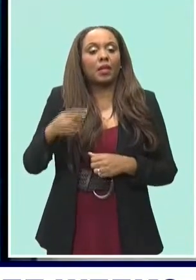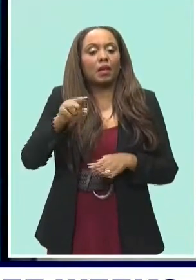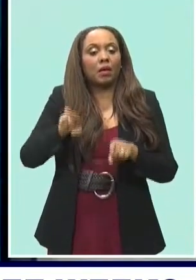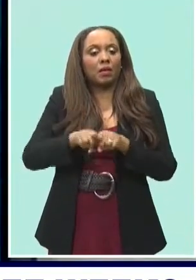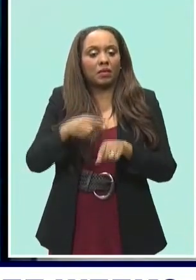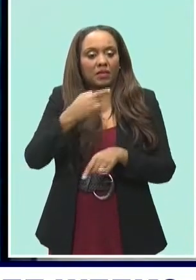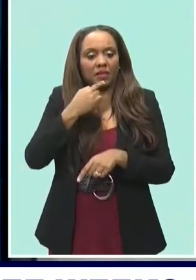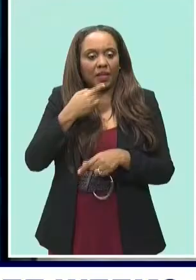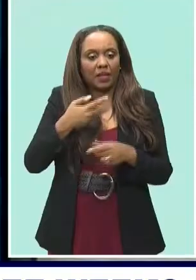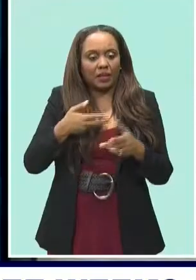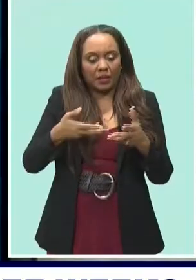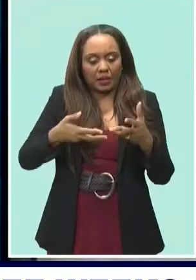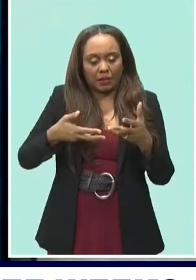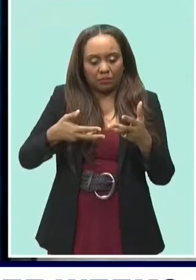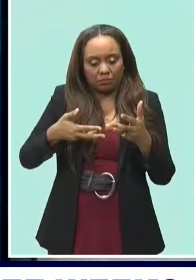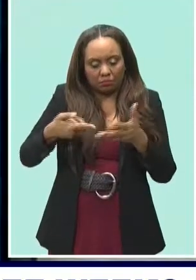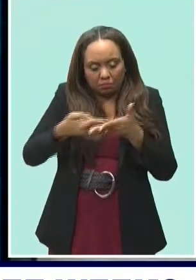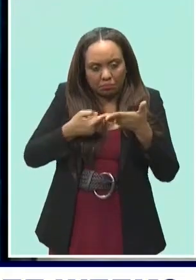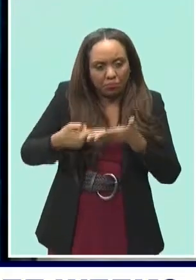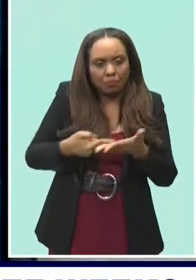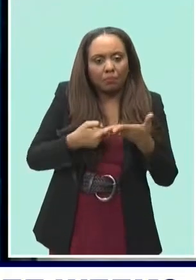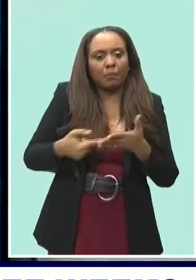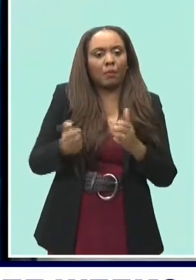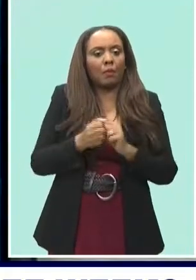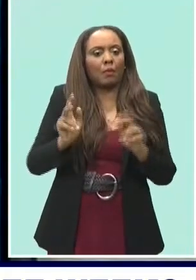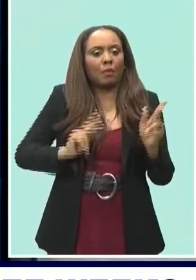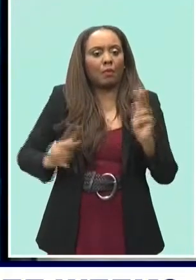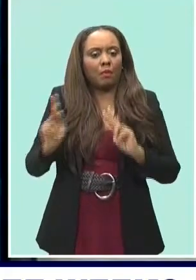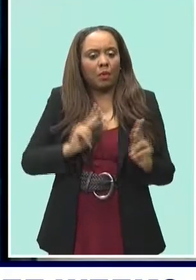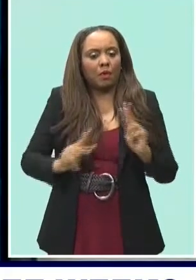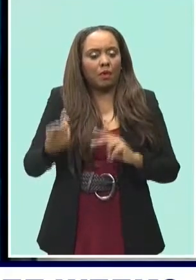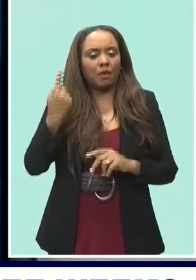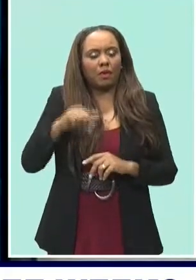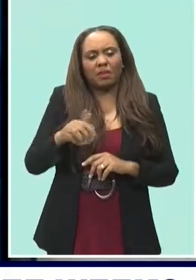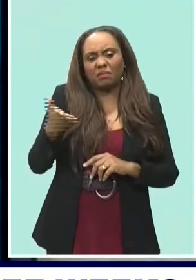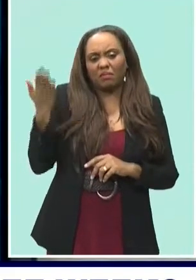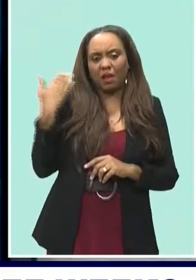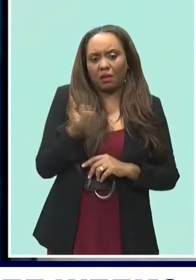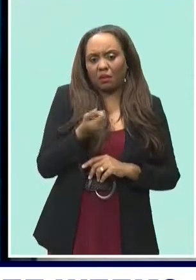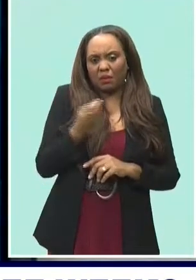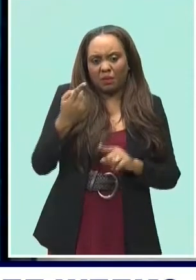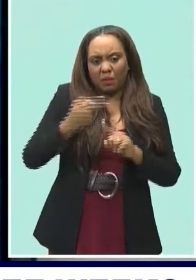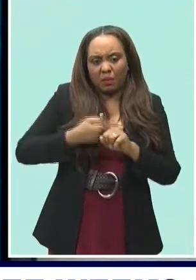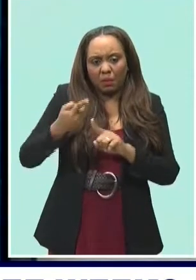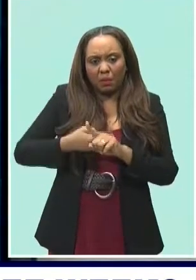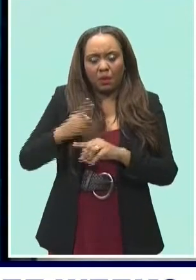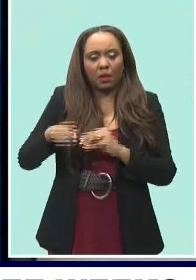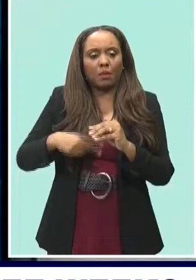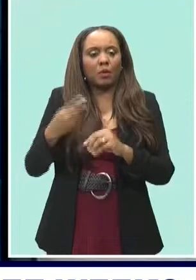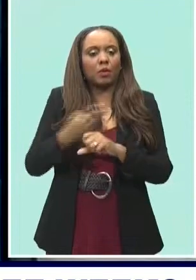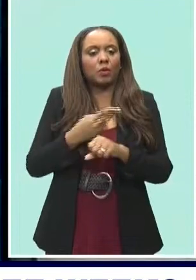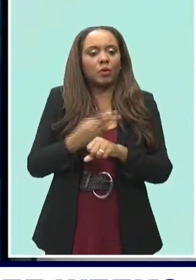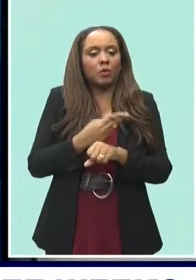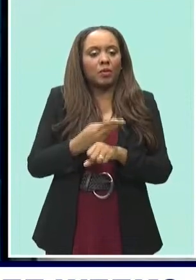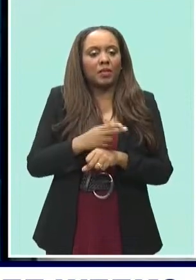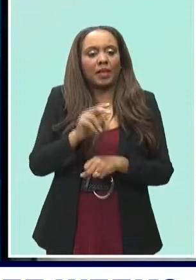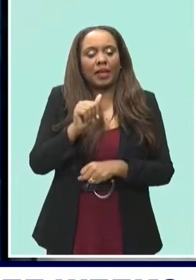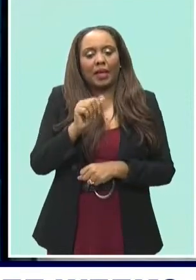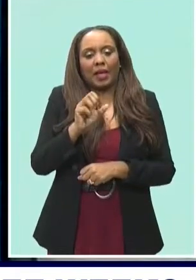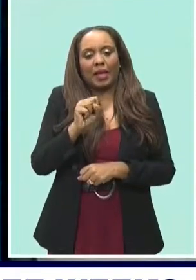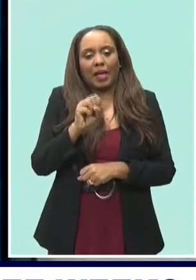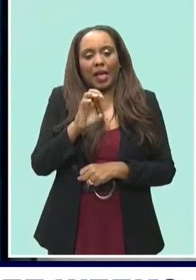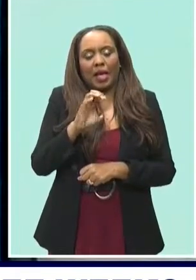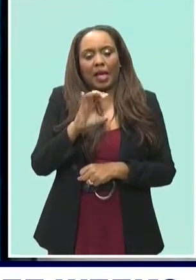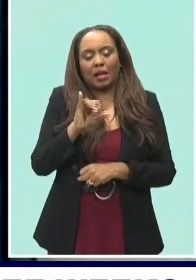Strawn says they have engaged the various stakeholders across the private sector over the last few months with respect to using the software which will allow the